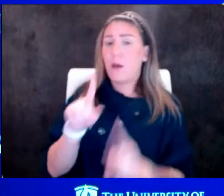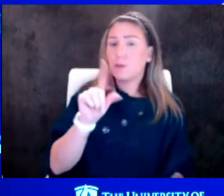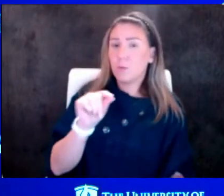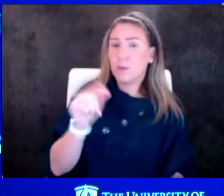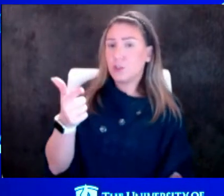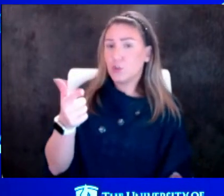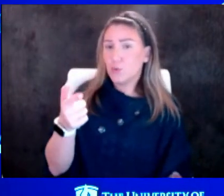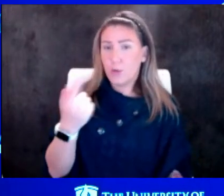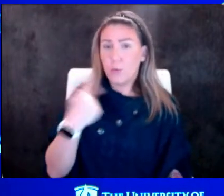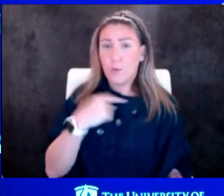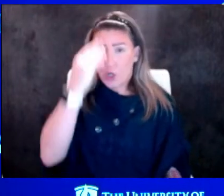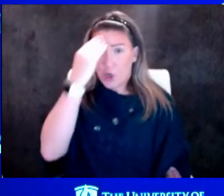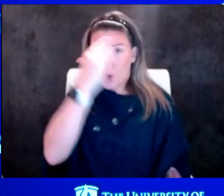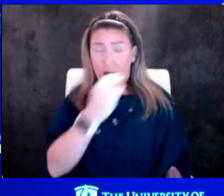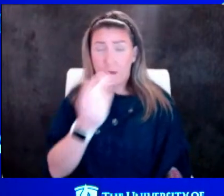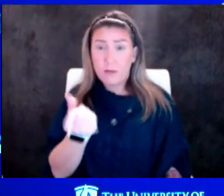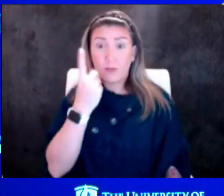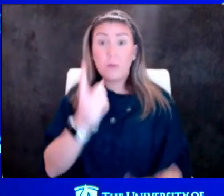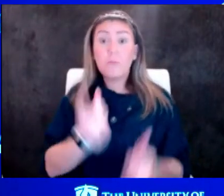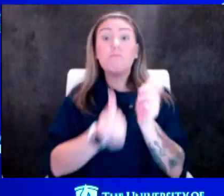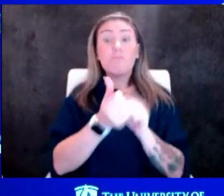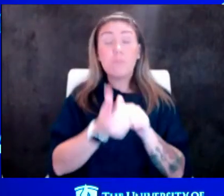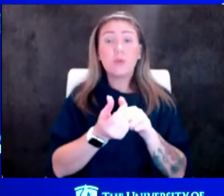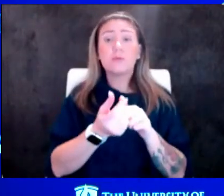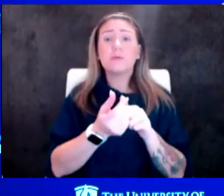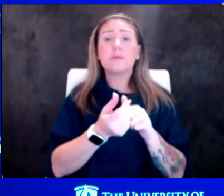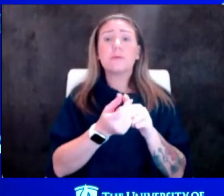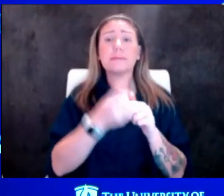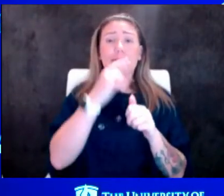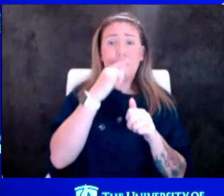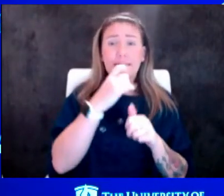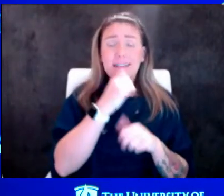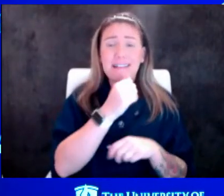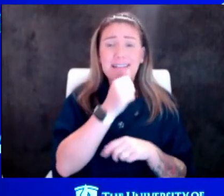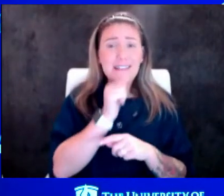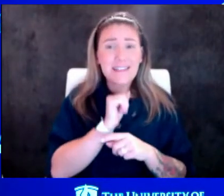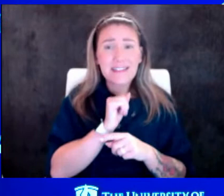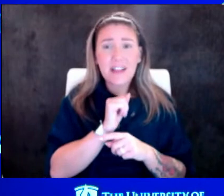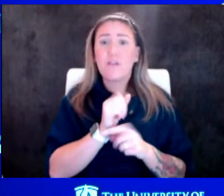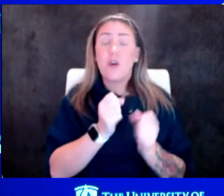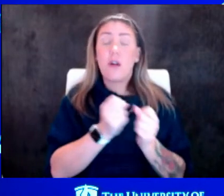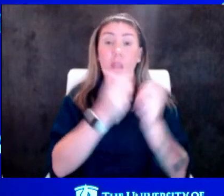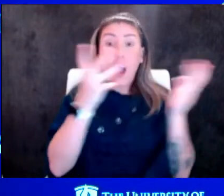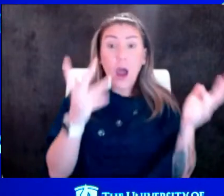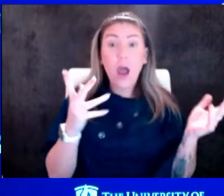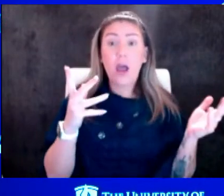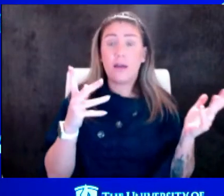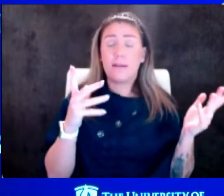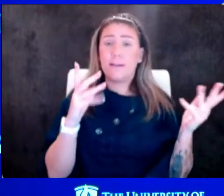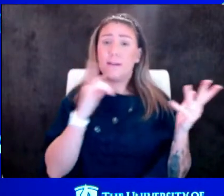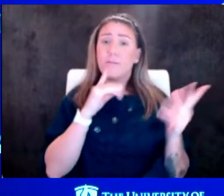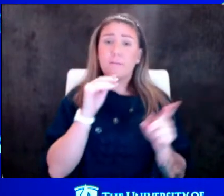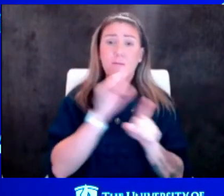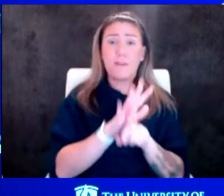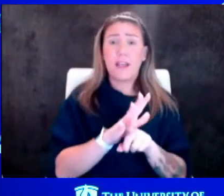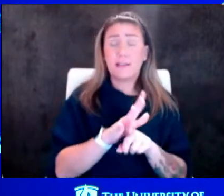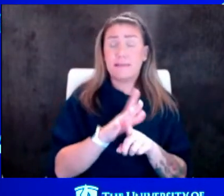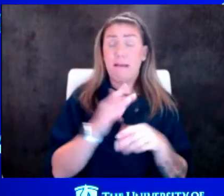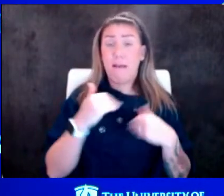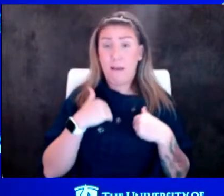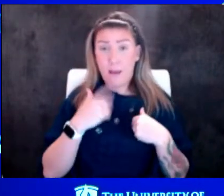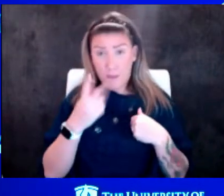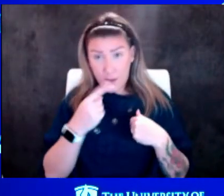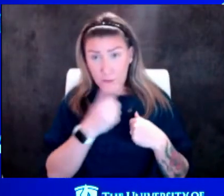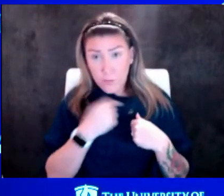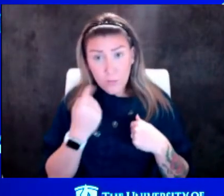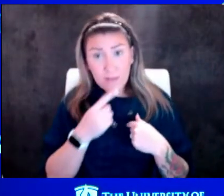that although the majority of children will not suffer a lot of ill effects, we know they do have risk of severe disease and going to the hospital and dying, although